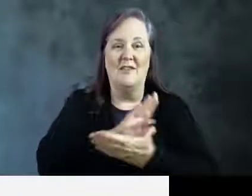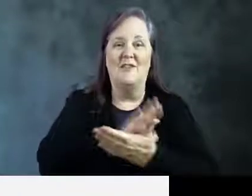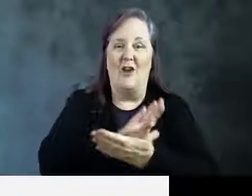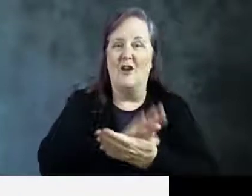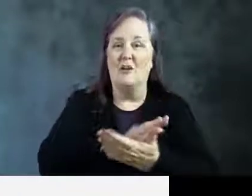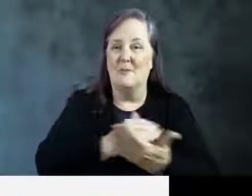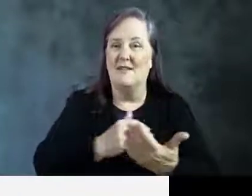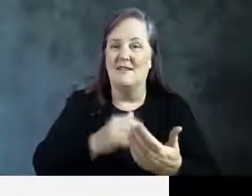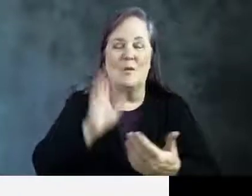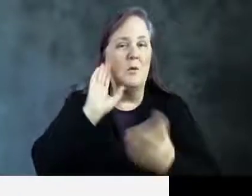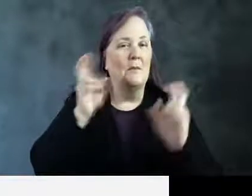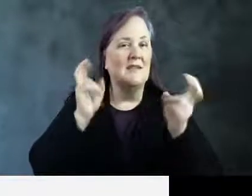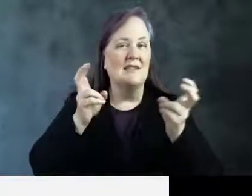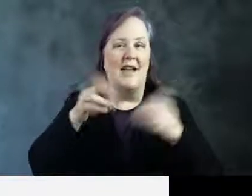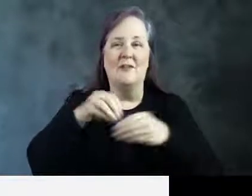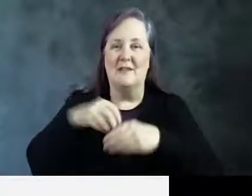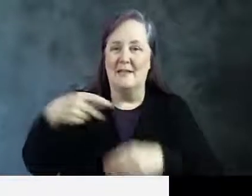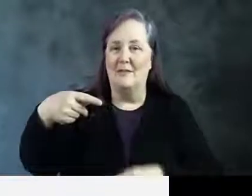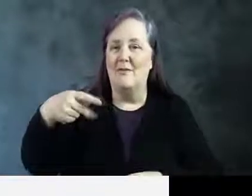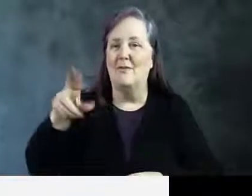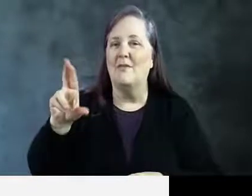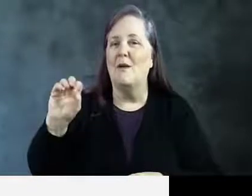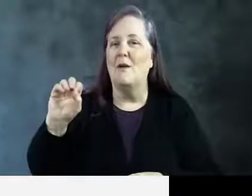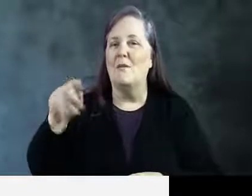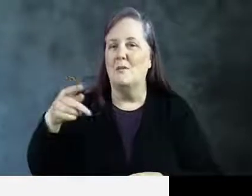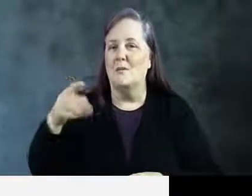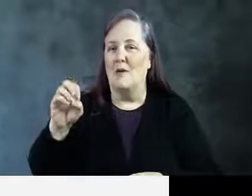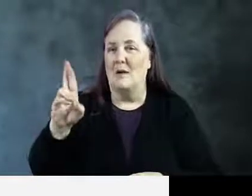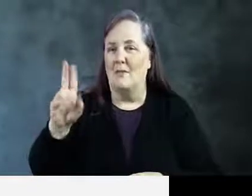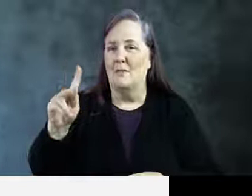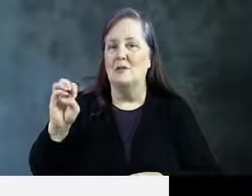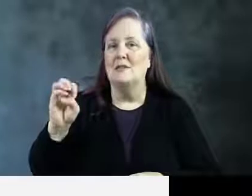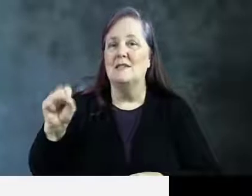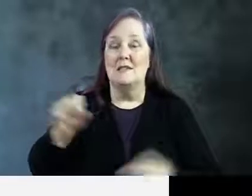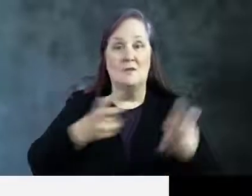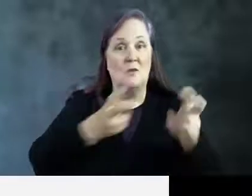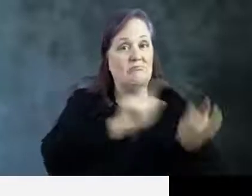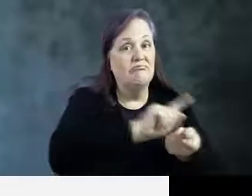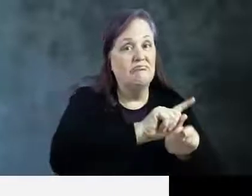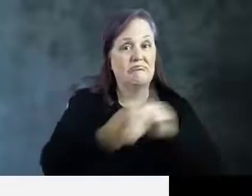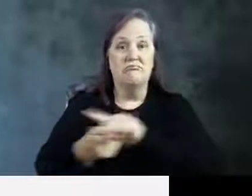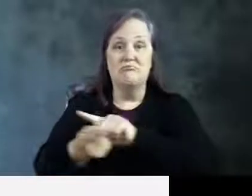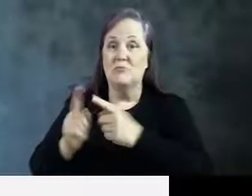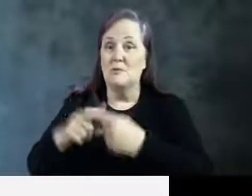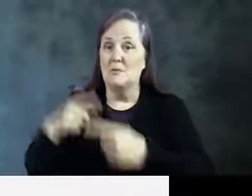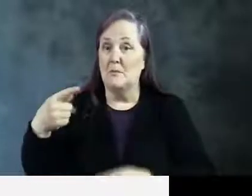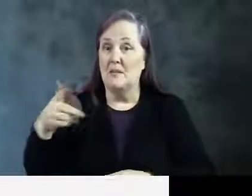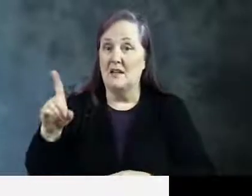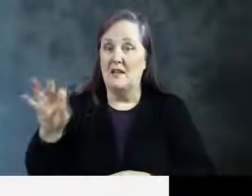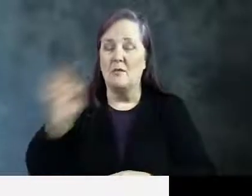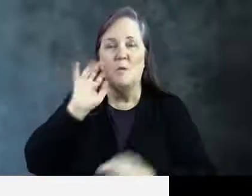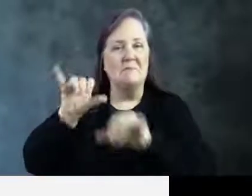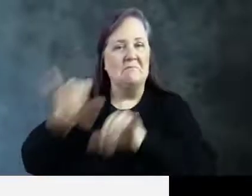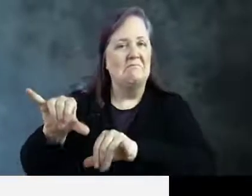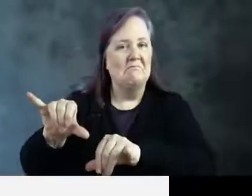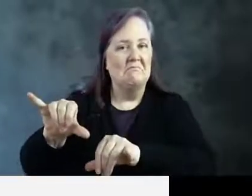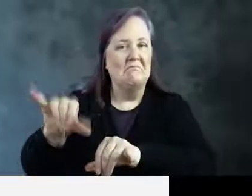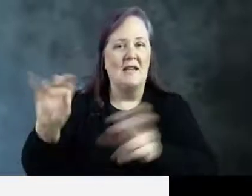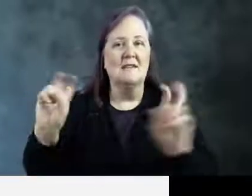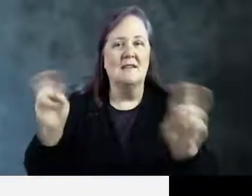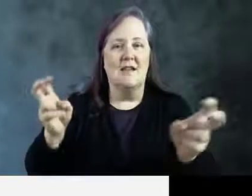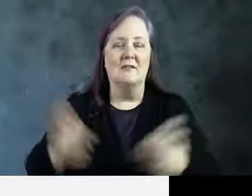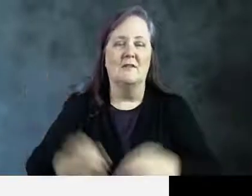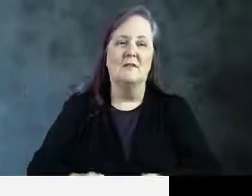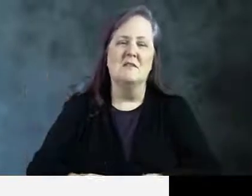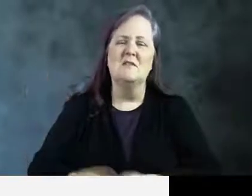a title in the properties, and when you're transferring it to a PDF, it should remain there as the title. So that's a